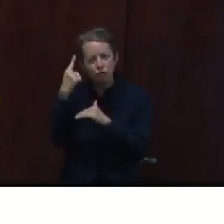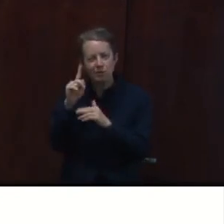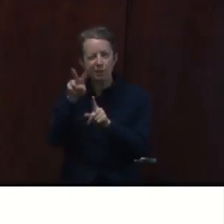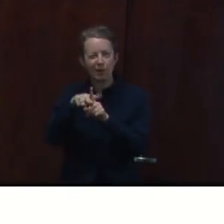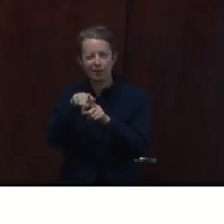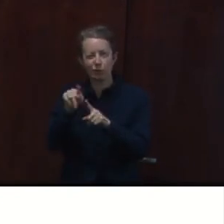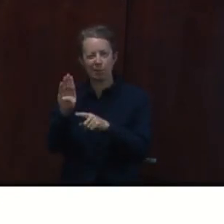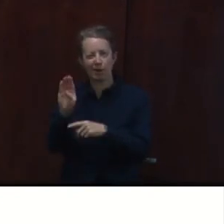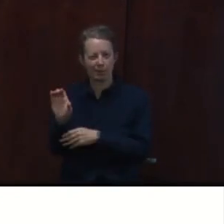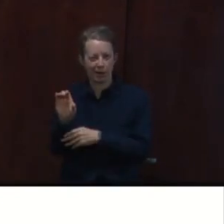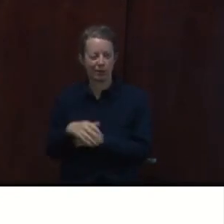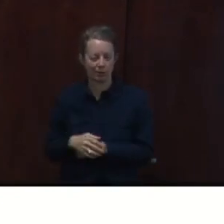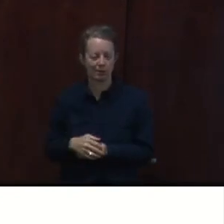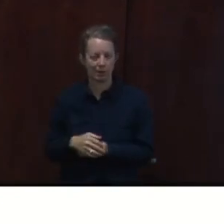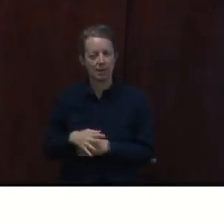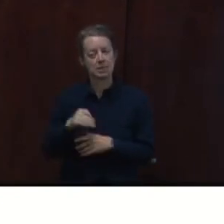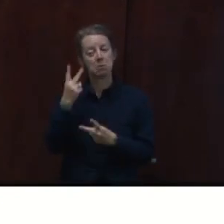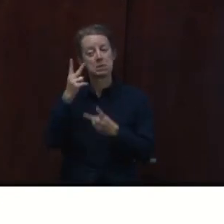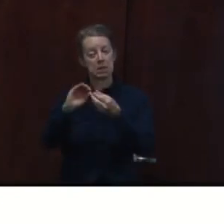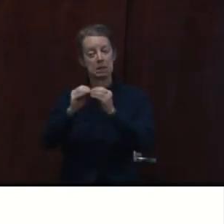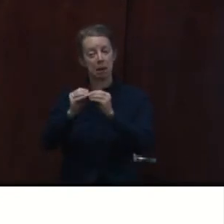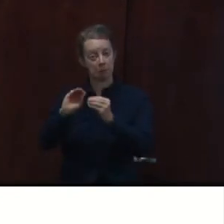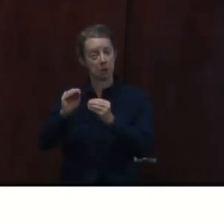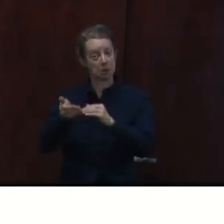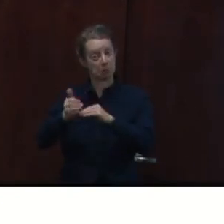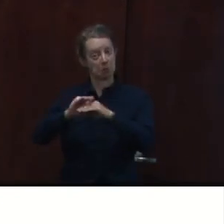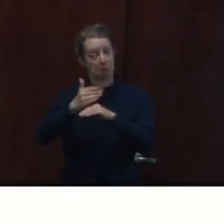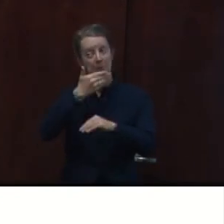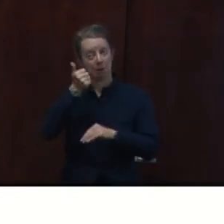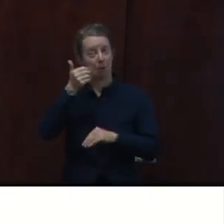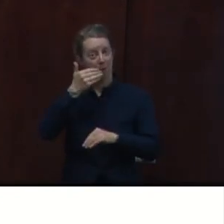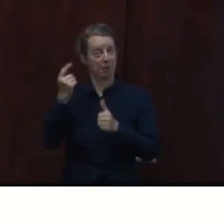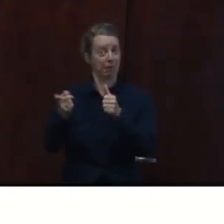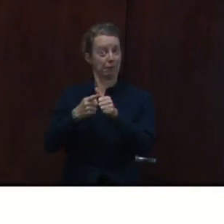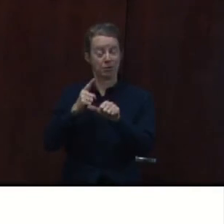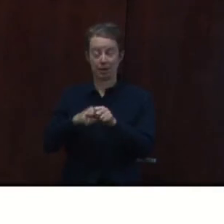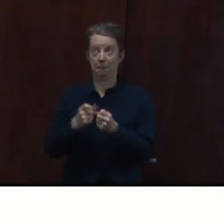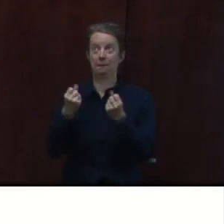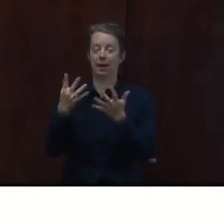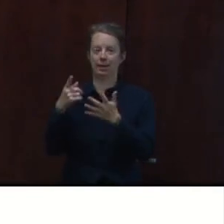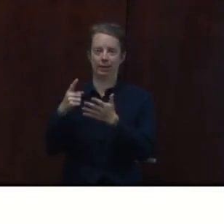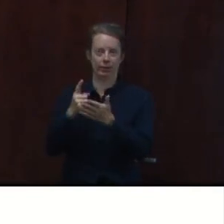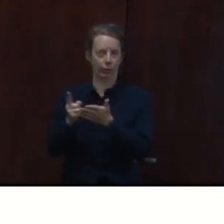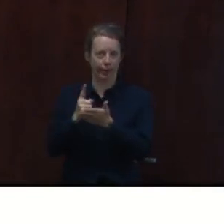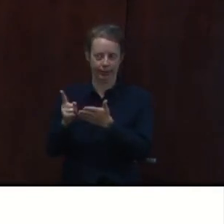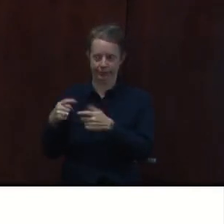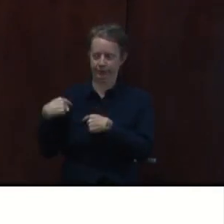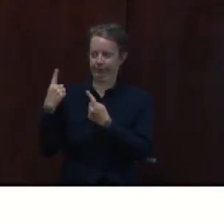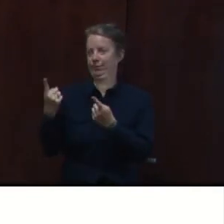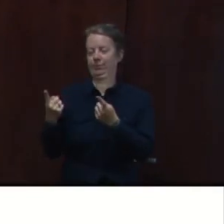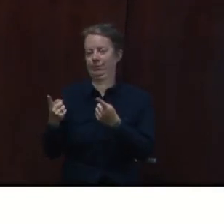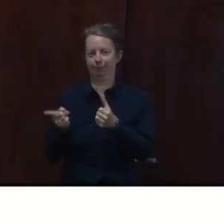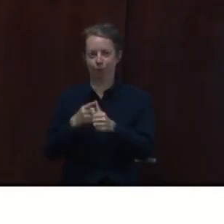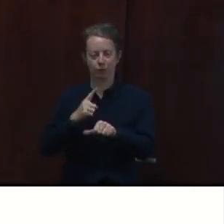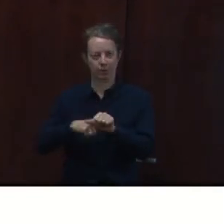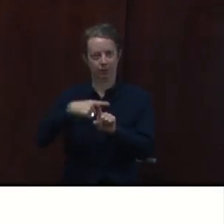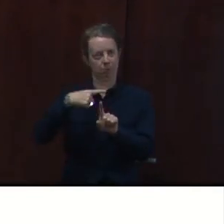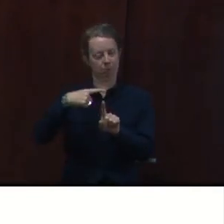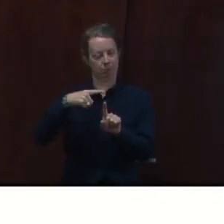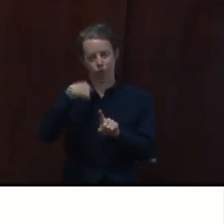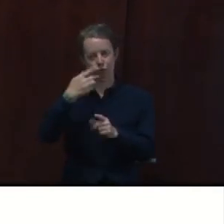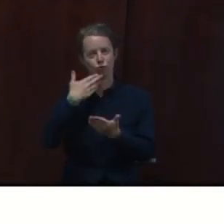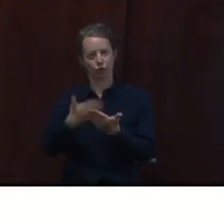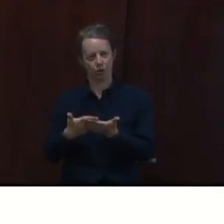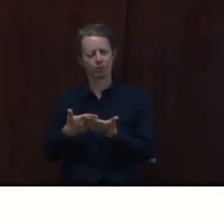So indicators are showing some improvements for the first time in many weeks. We typically pull this data on